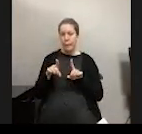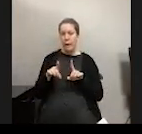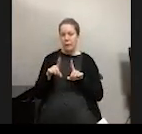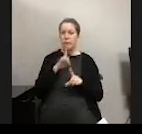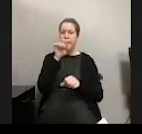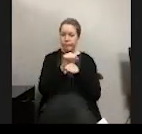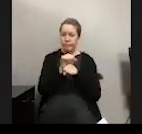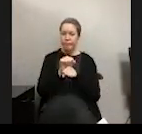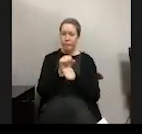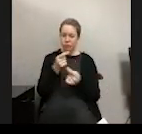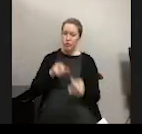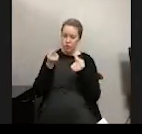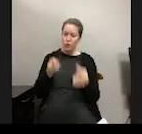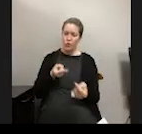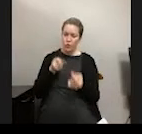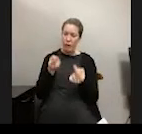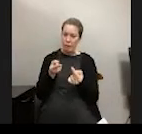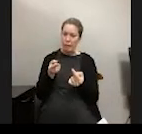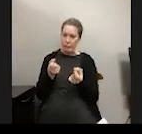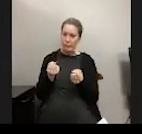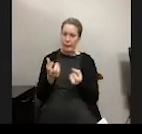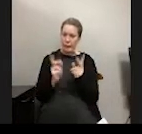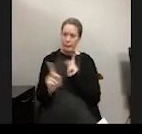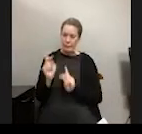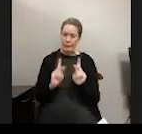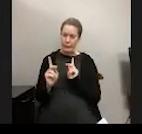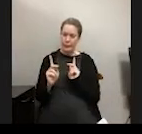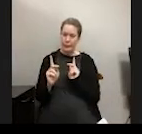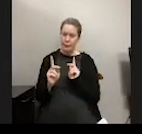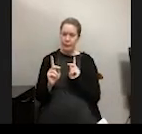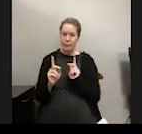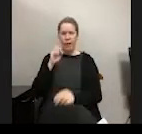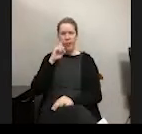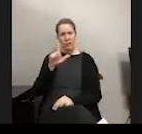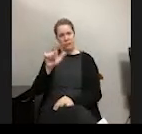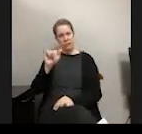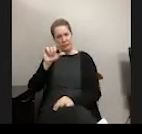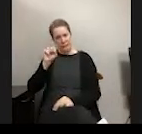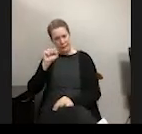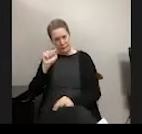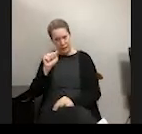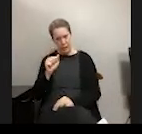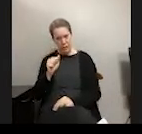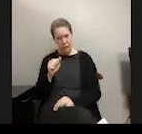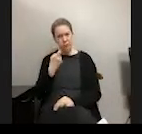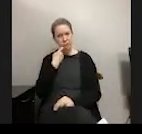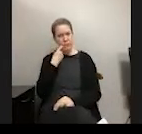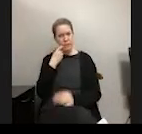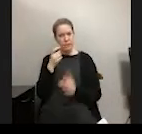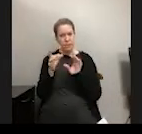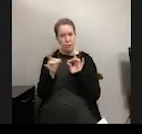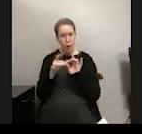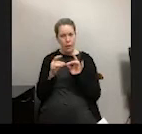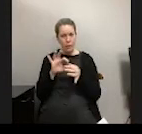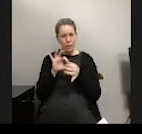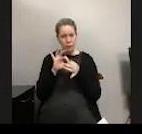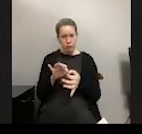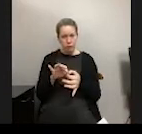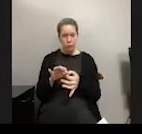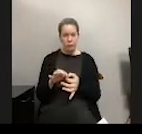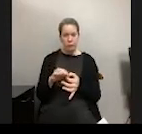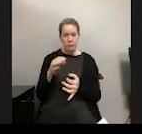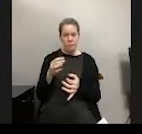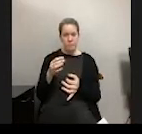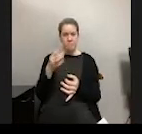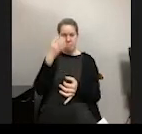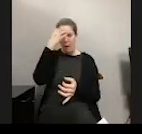joy. I think it was Lisa talking about memorable experiences. And we need to create those experiences in order to